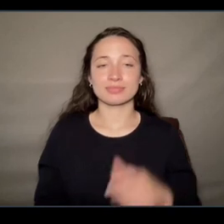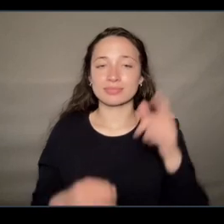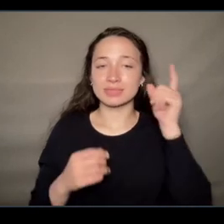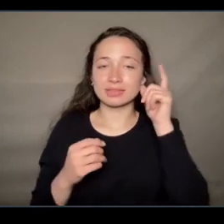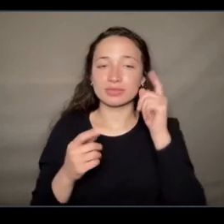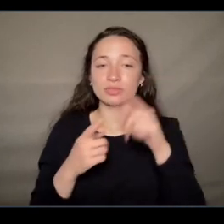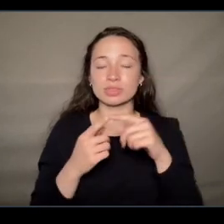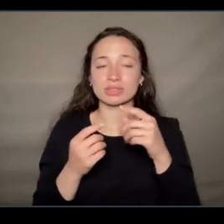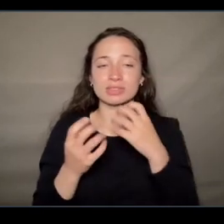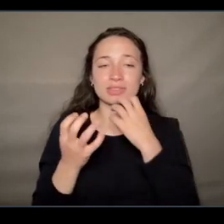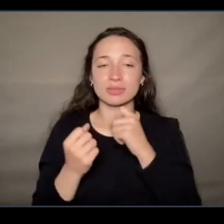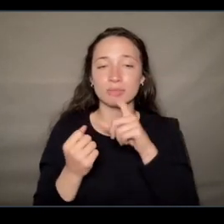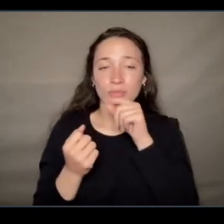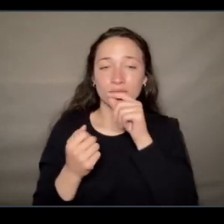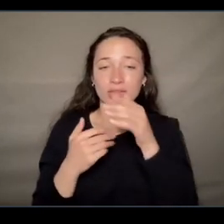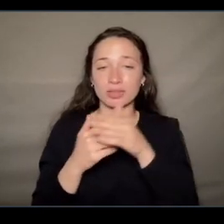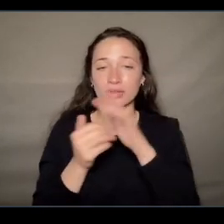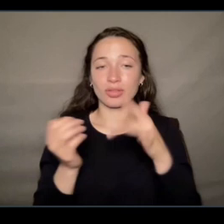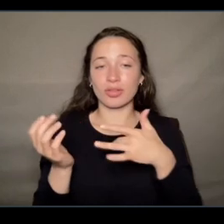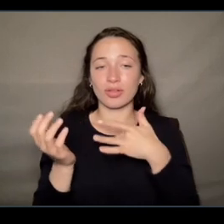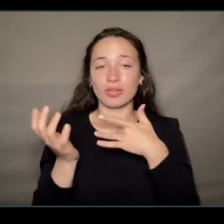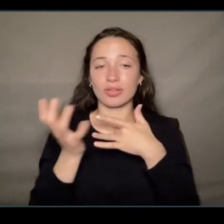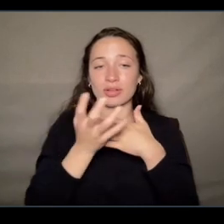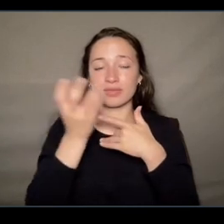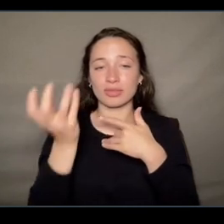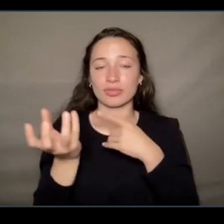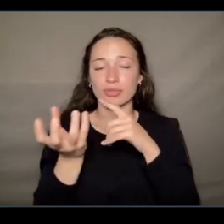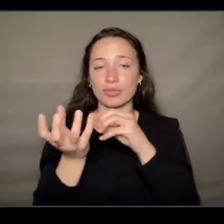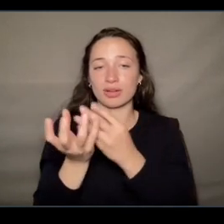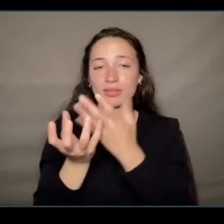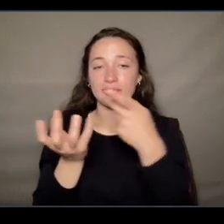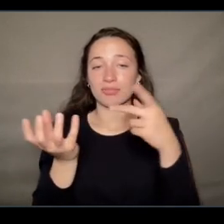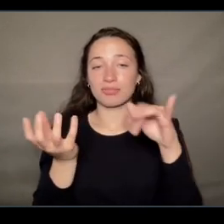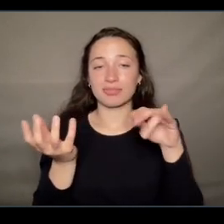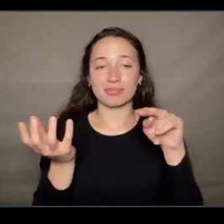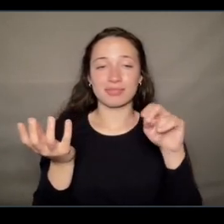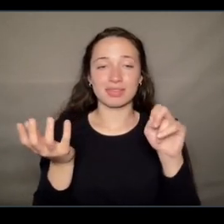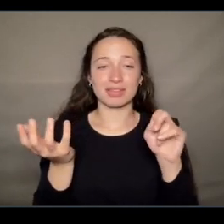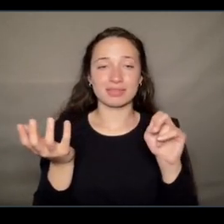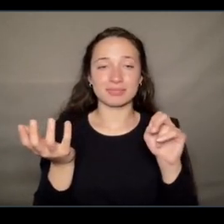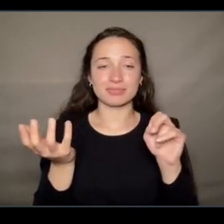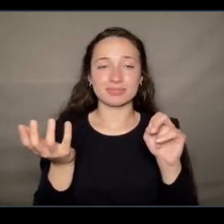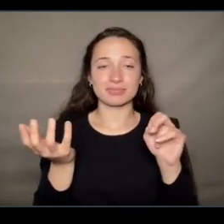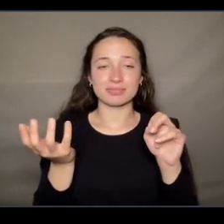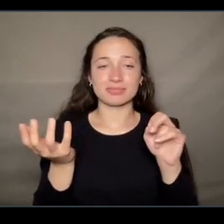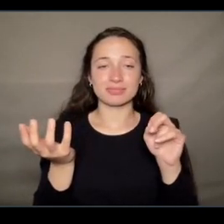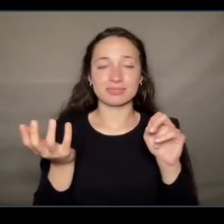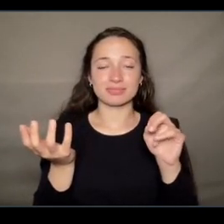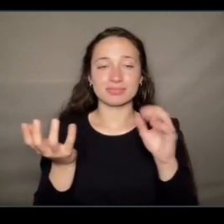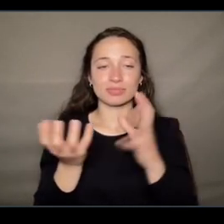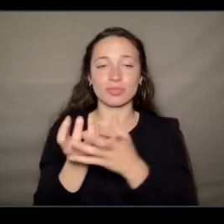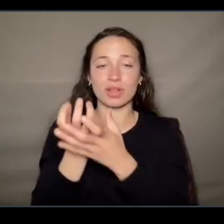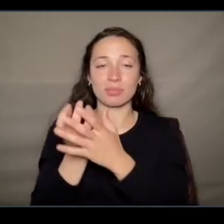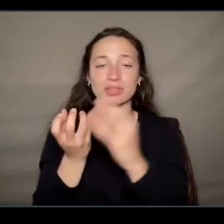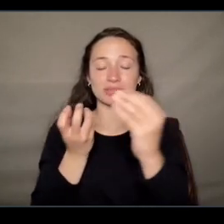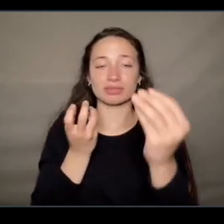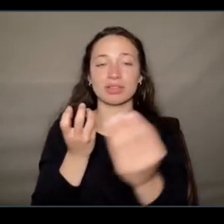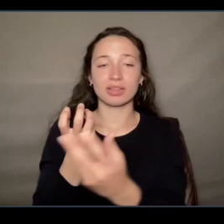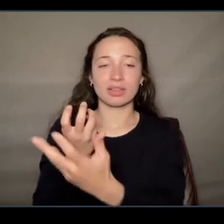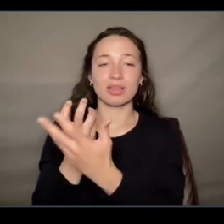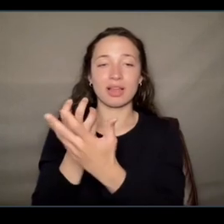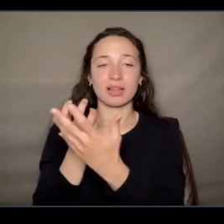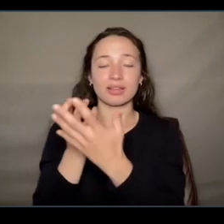Listening to the dear bird nearest the heart in its cradle of pine, swaddled by